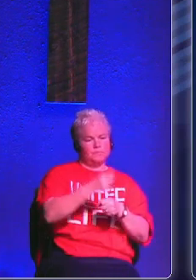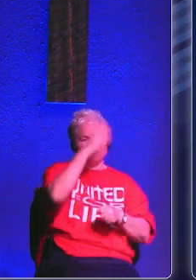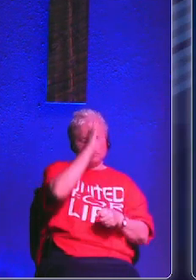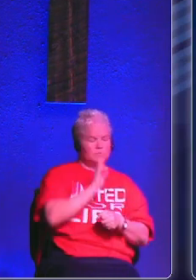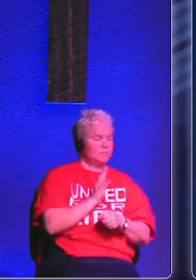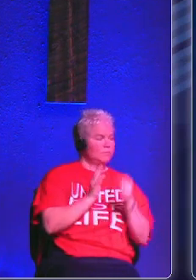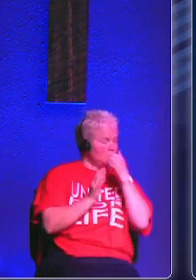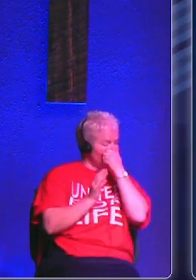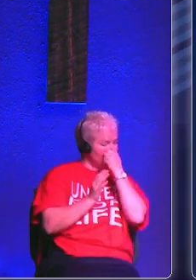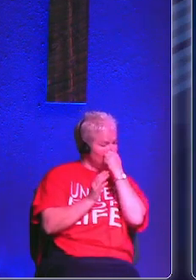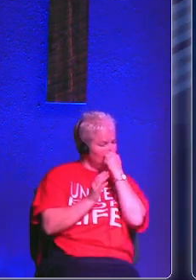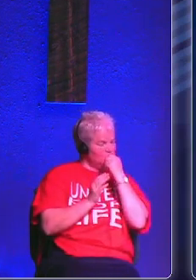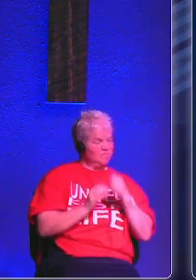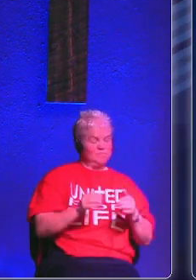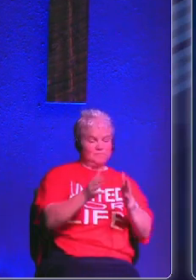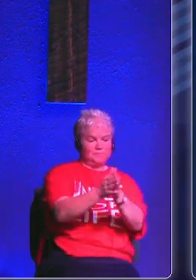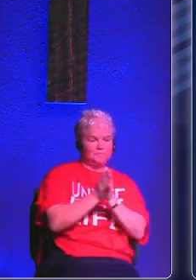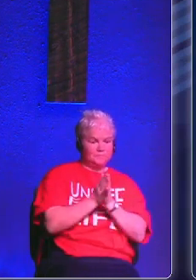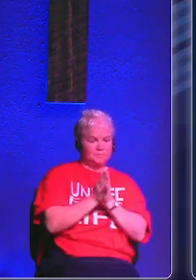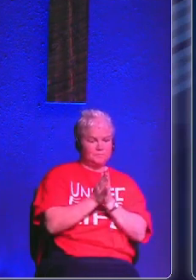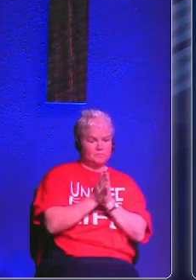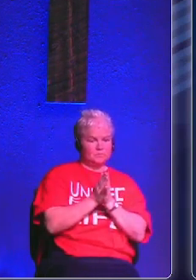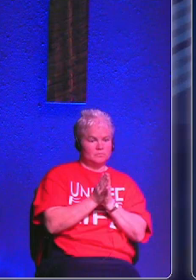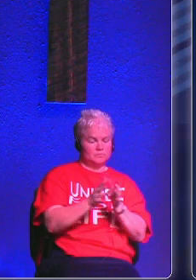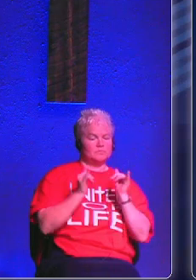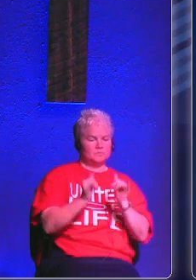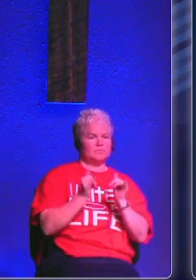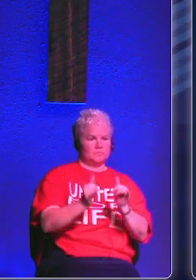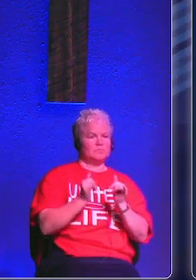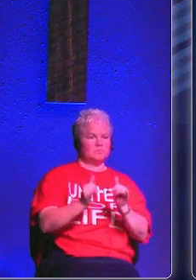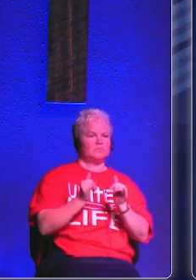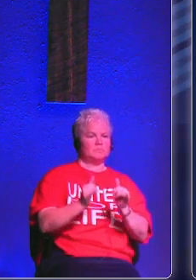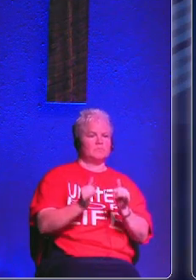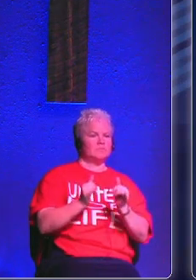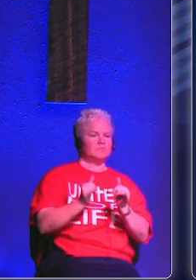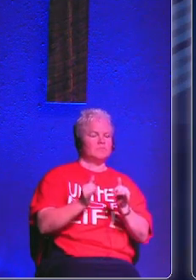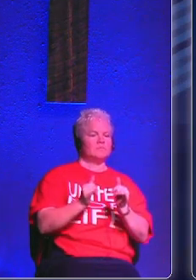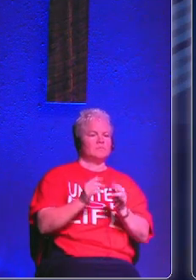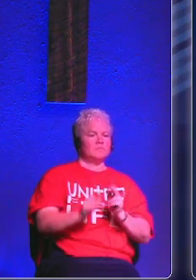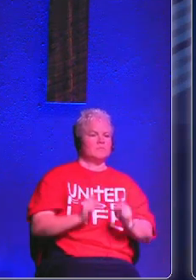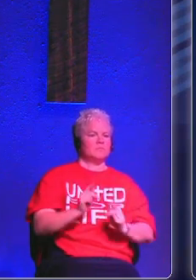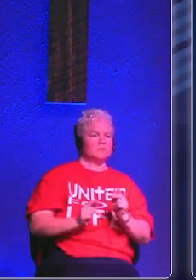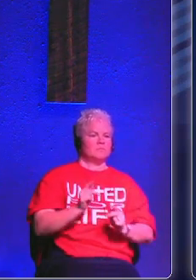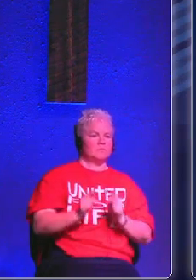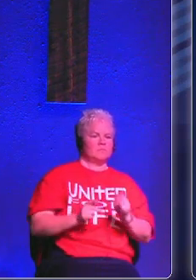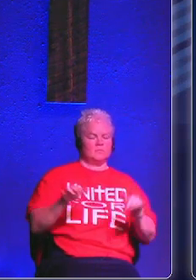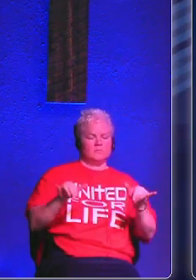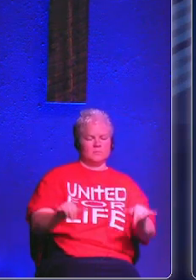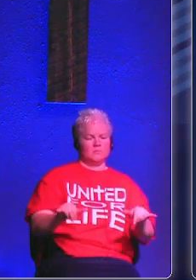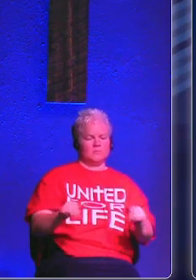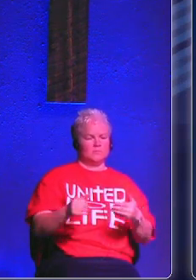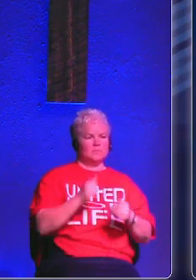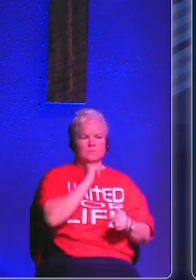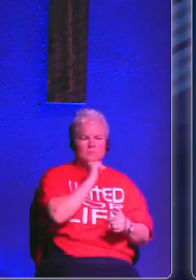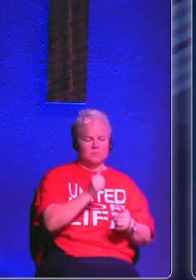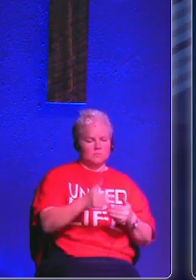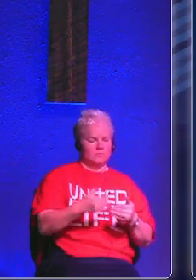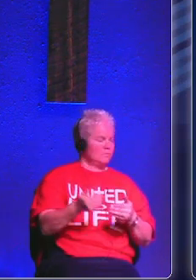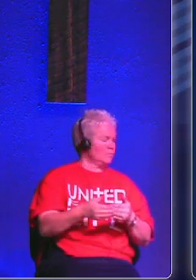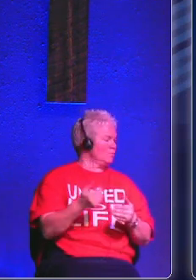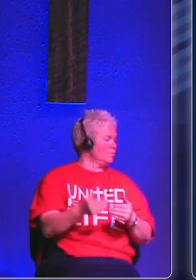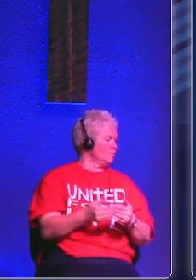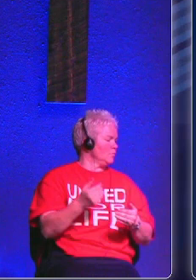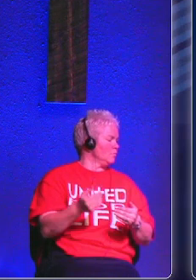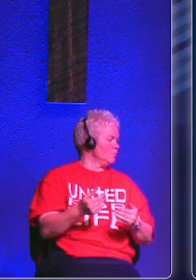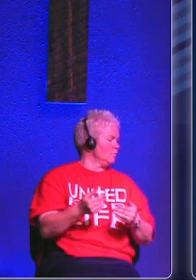stuff. He's just asking us to participate. And for some people, that's still not easy